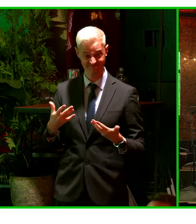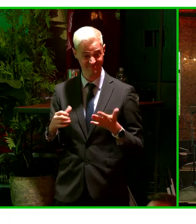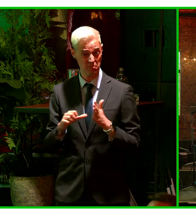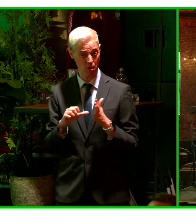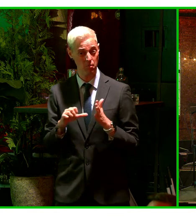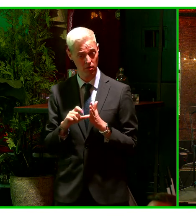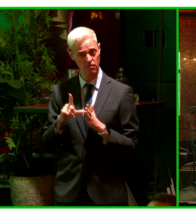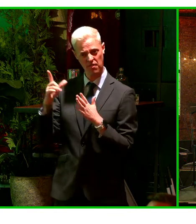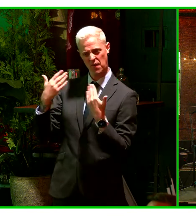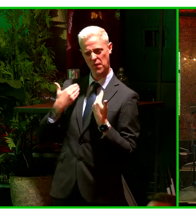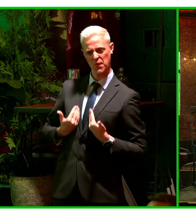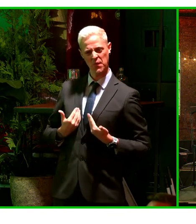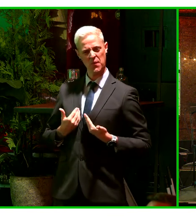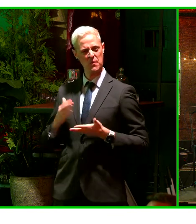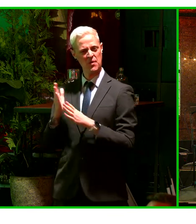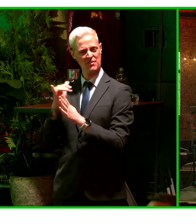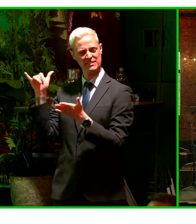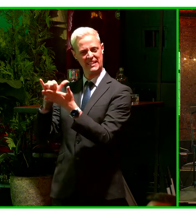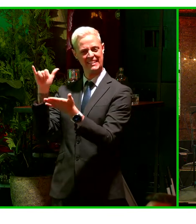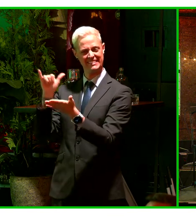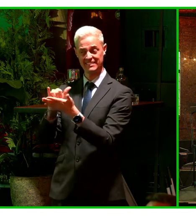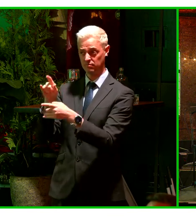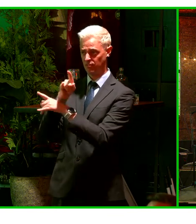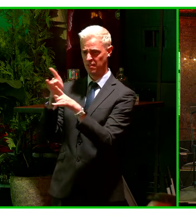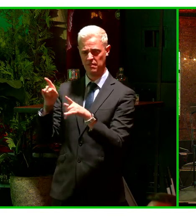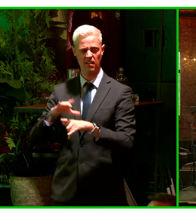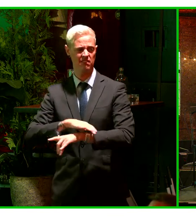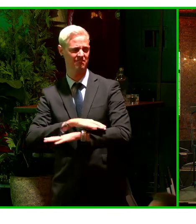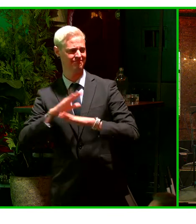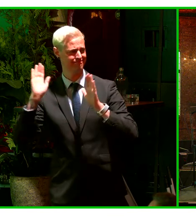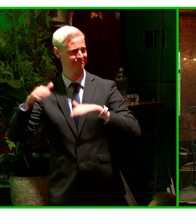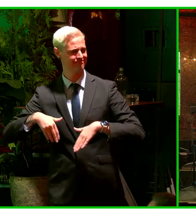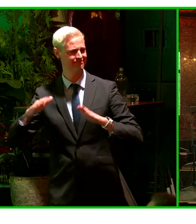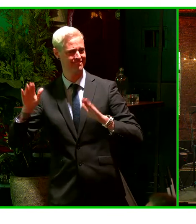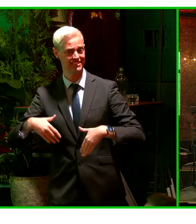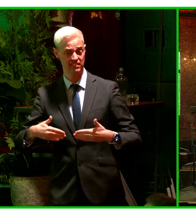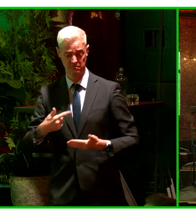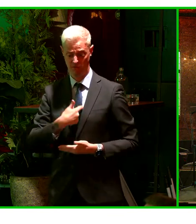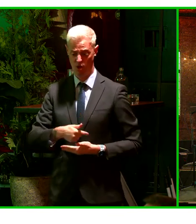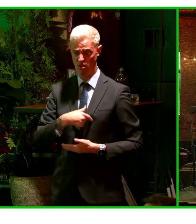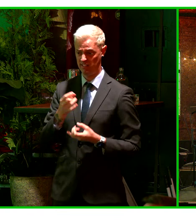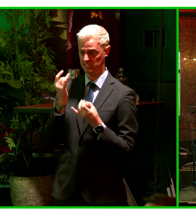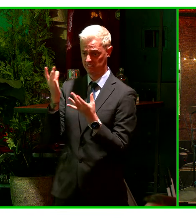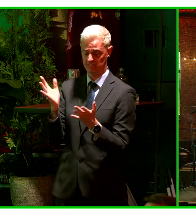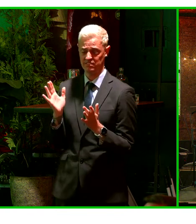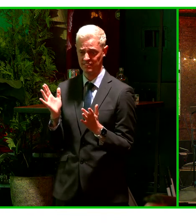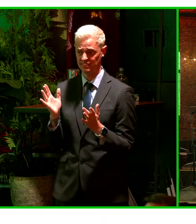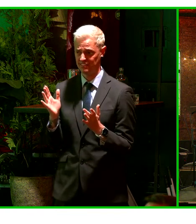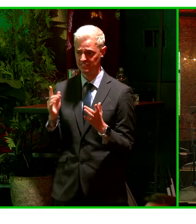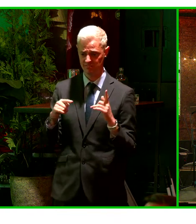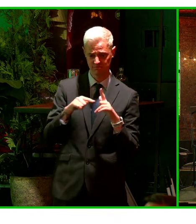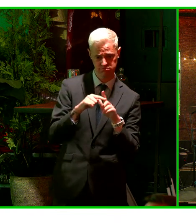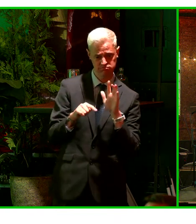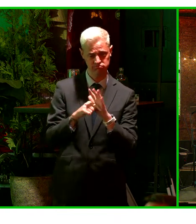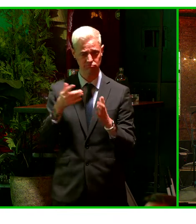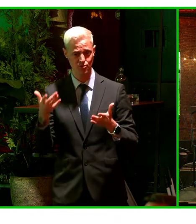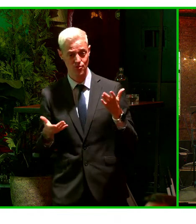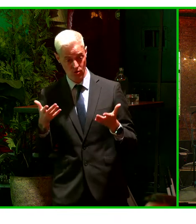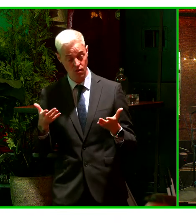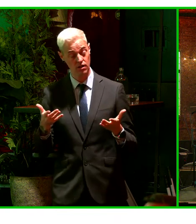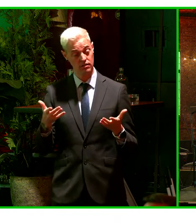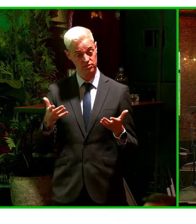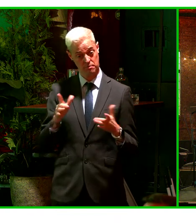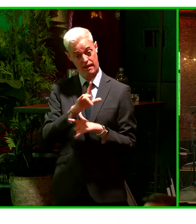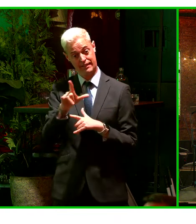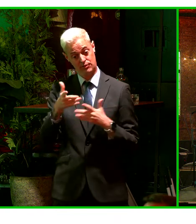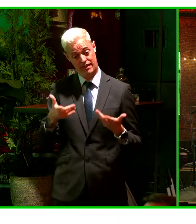billionaires, private jets. It didn't feel right. It felt like a trade fair. Yeah. I'm just being honest, actually. Mm-hmm. So going back today, and that's what I tried to say at the